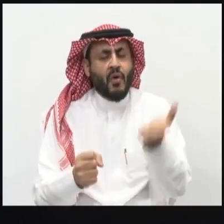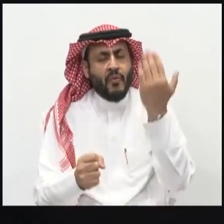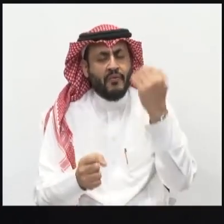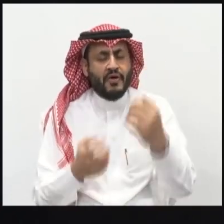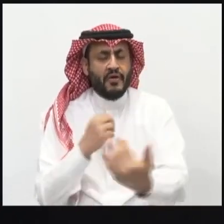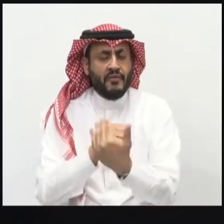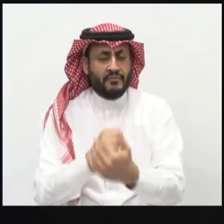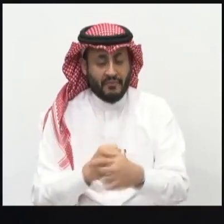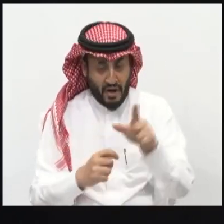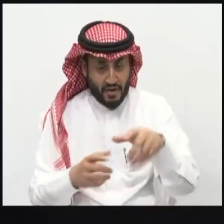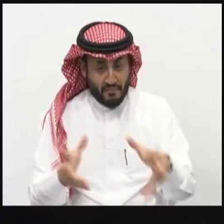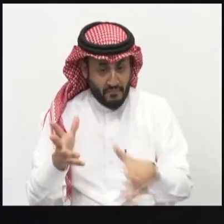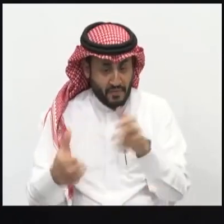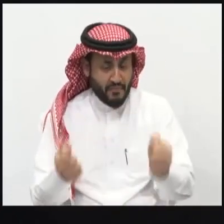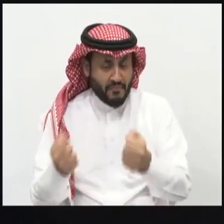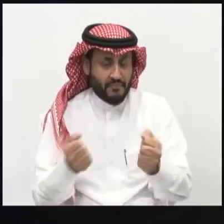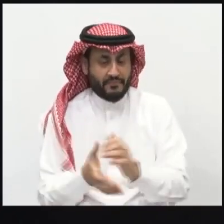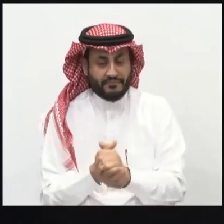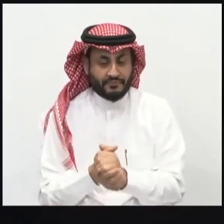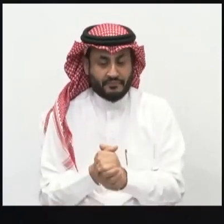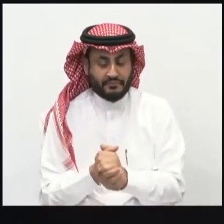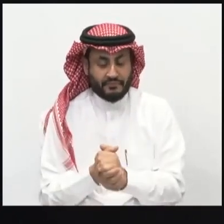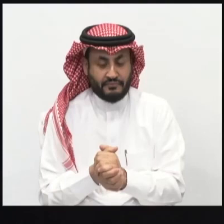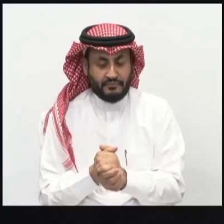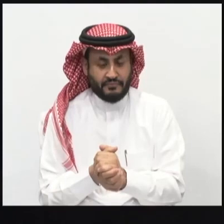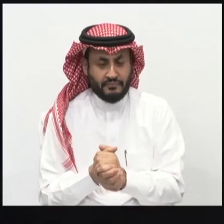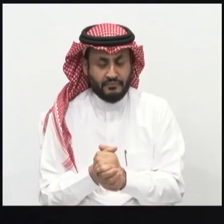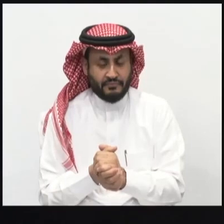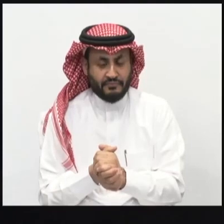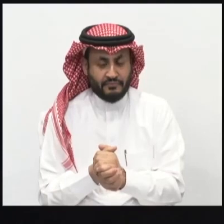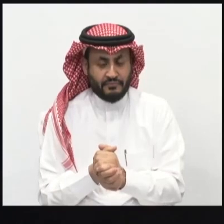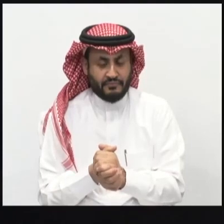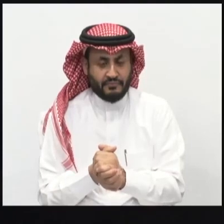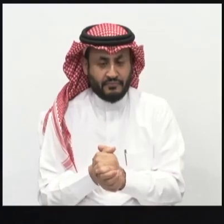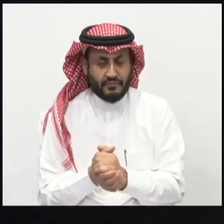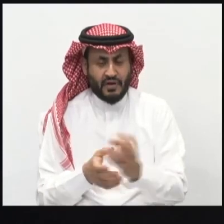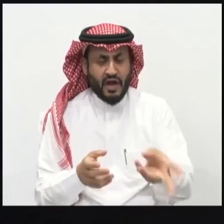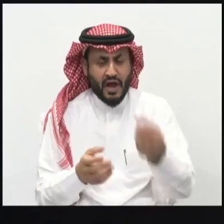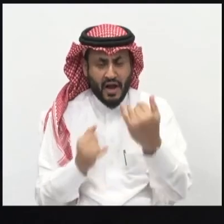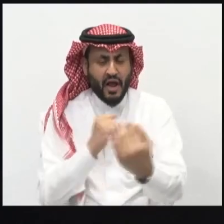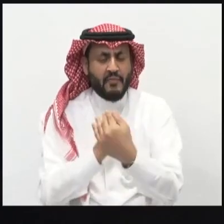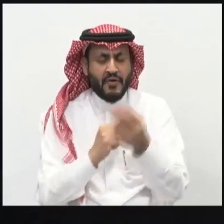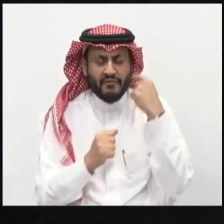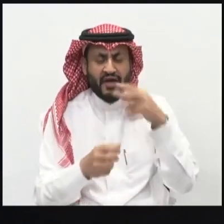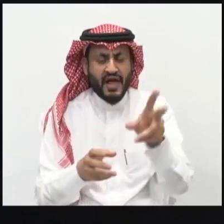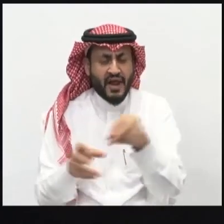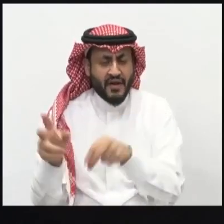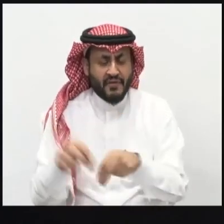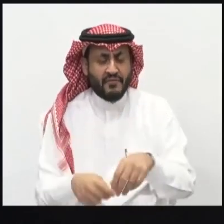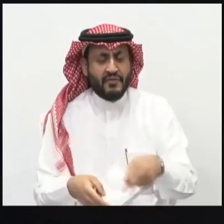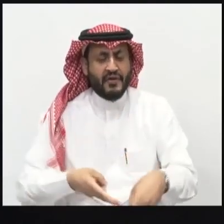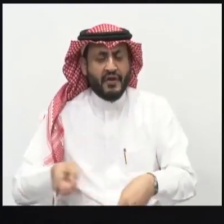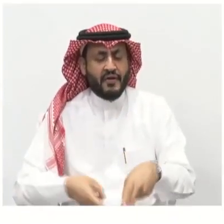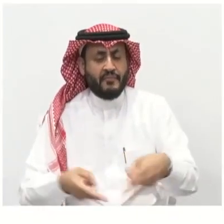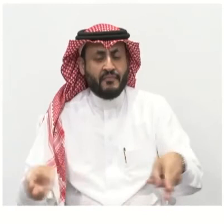an enrichment lesson. And again, enrichment means I'm taking what I've learned and I'm using it in different ways.